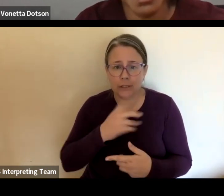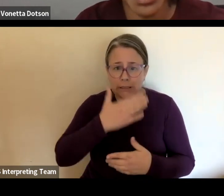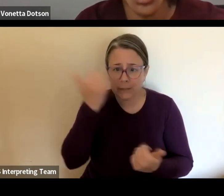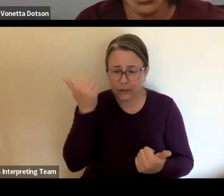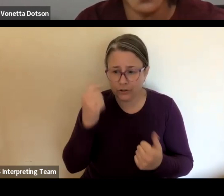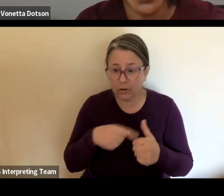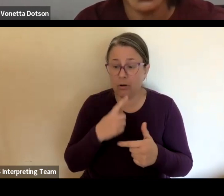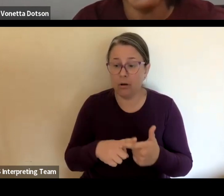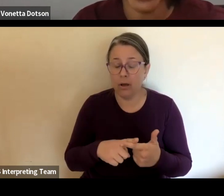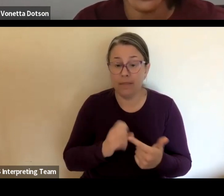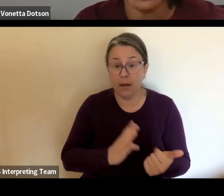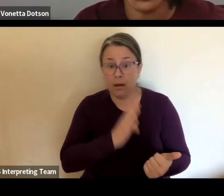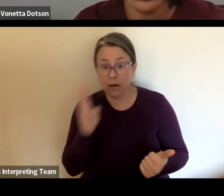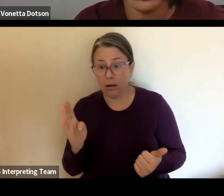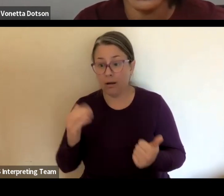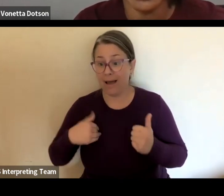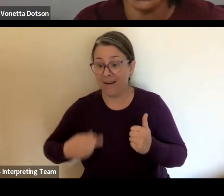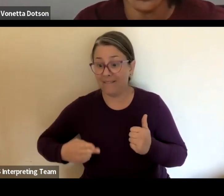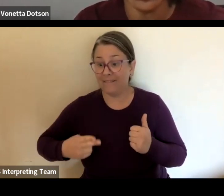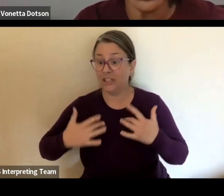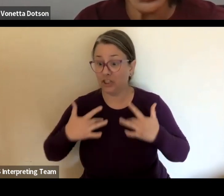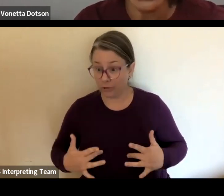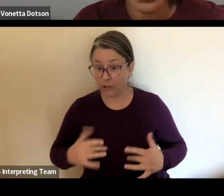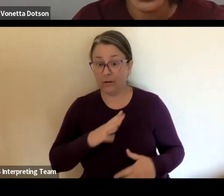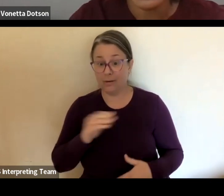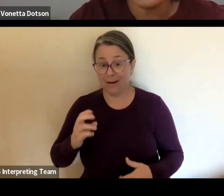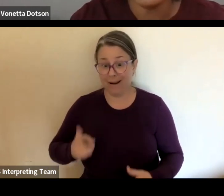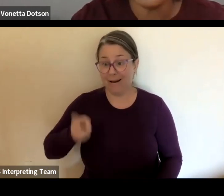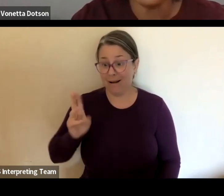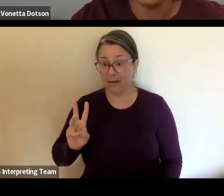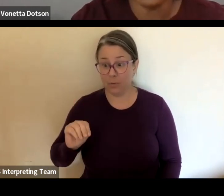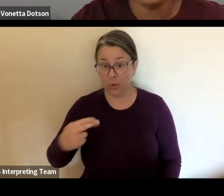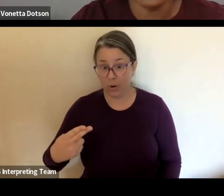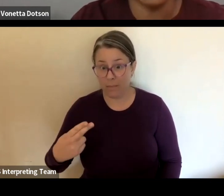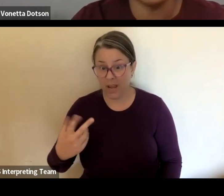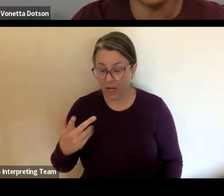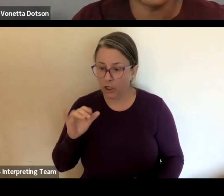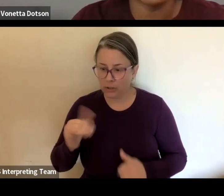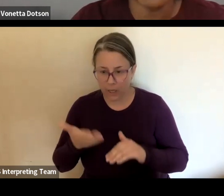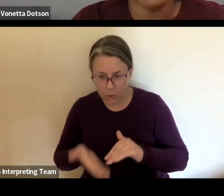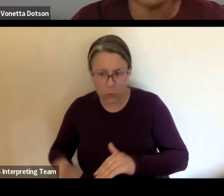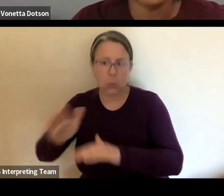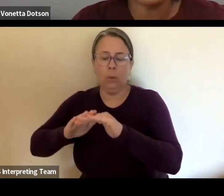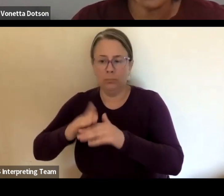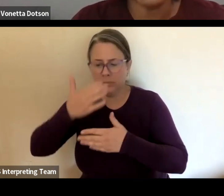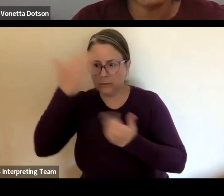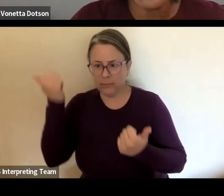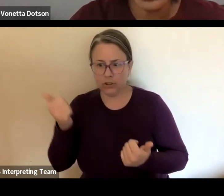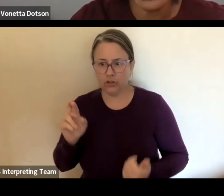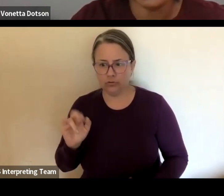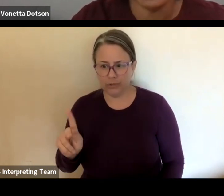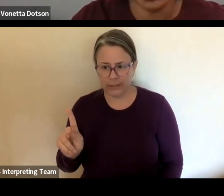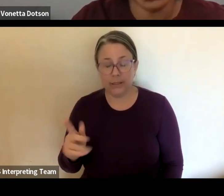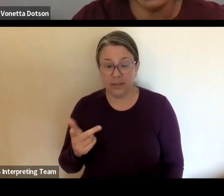how detrimental that combination of vascular disease and depression is. And it's showing you in a